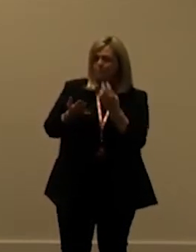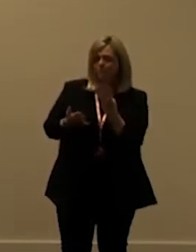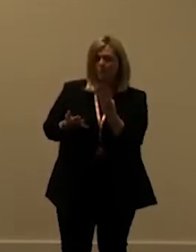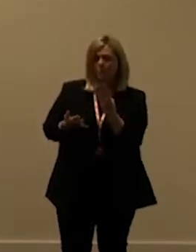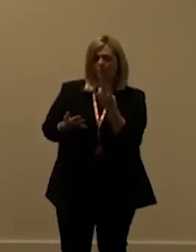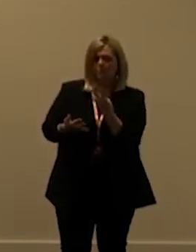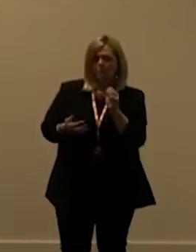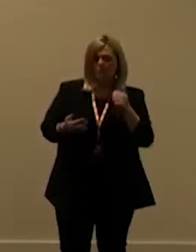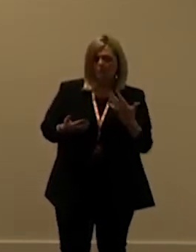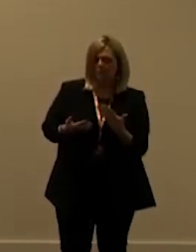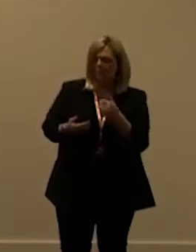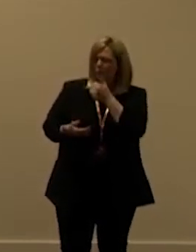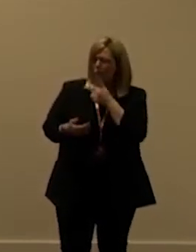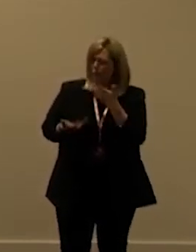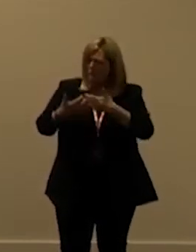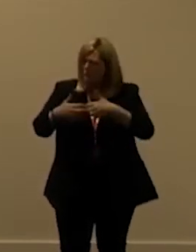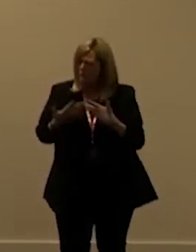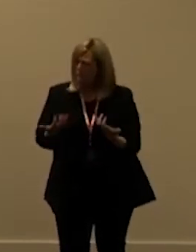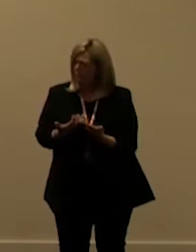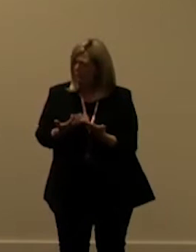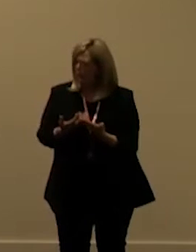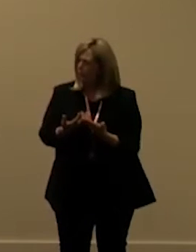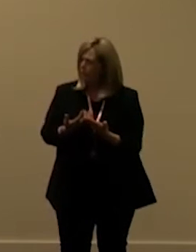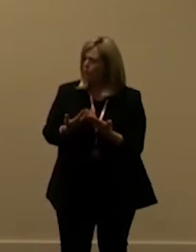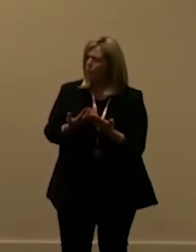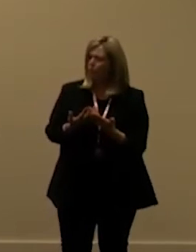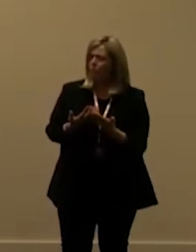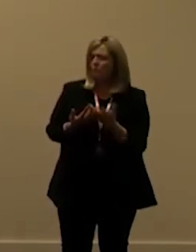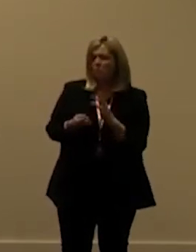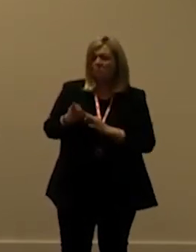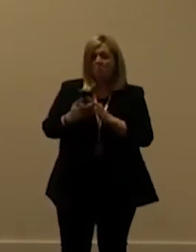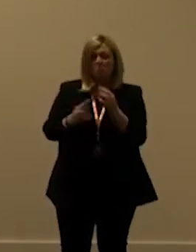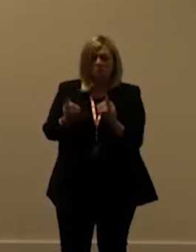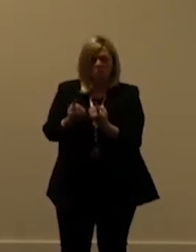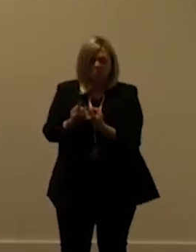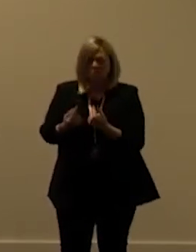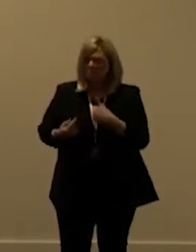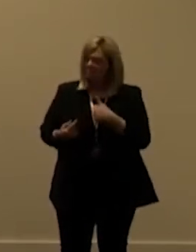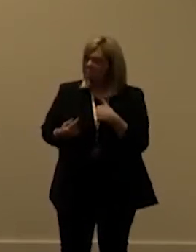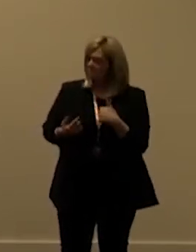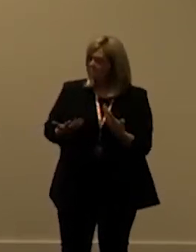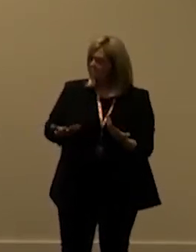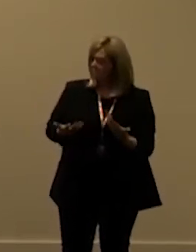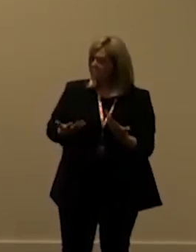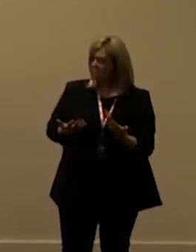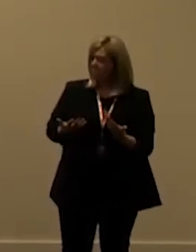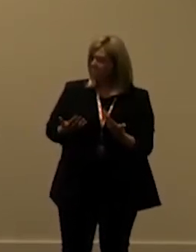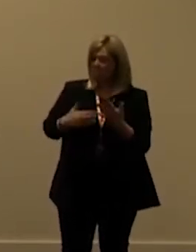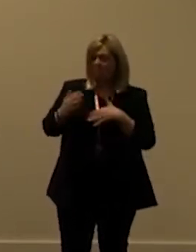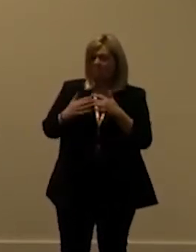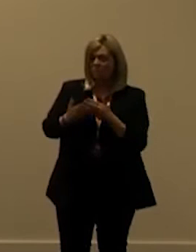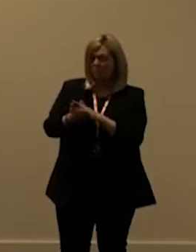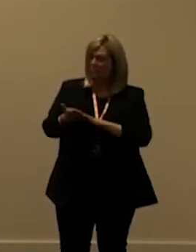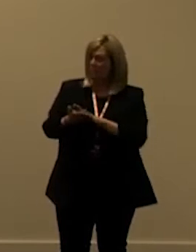365 and how can we use this technology to, I guess, make our lives easier. And for me, infrastructure as code,